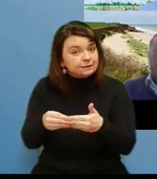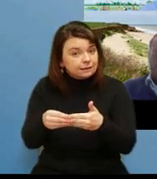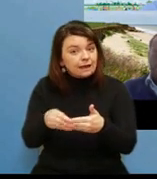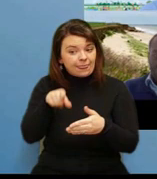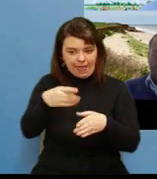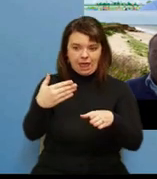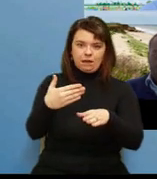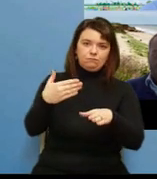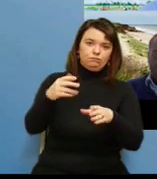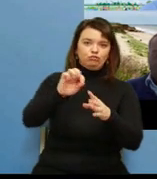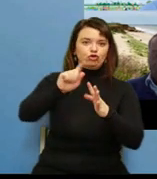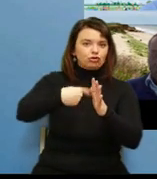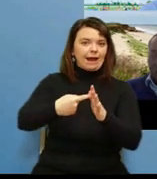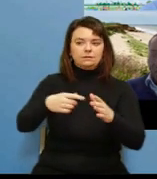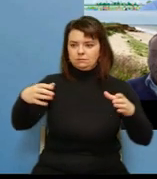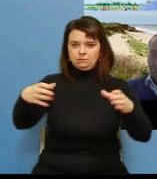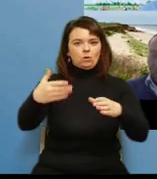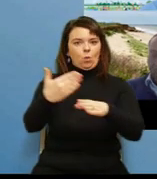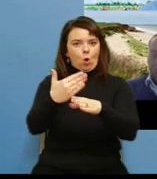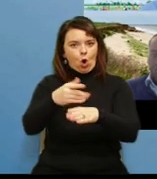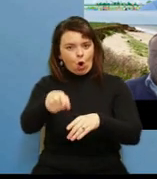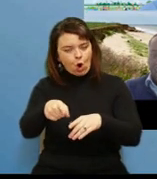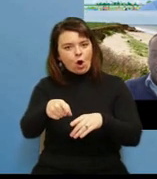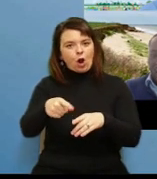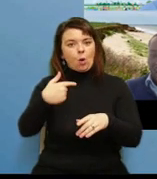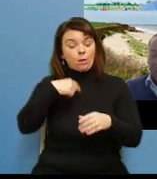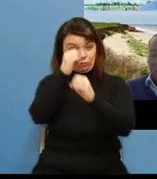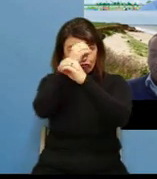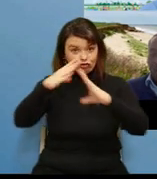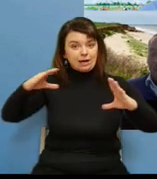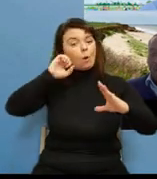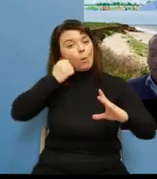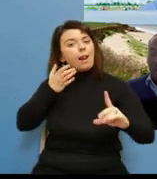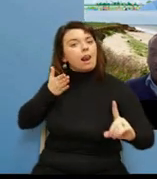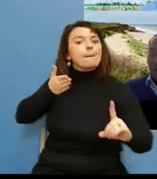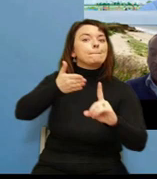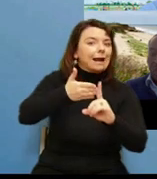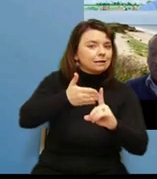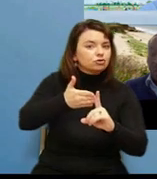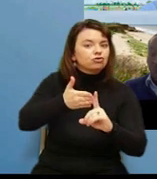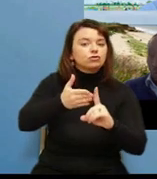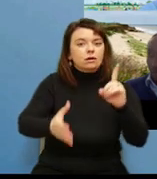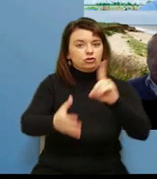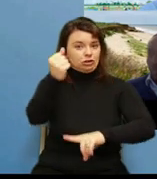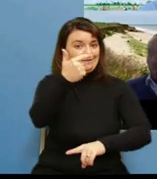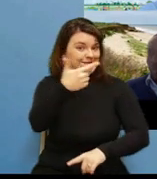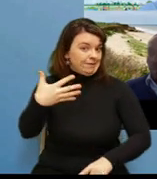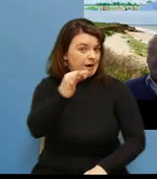on this piece of work, and we are projecting that they'll be able to hit the target of 75% or